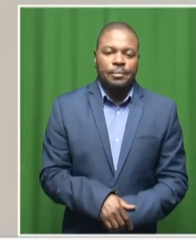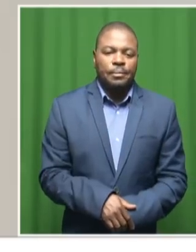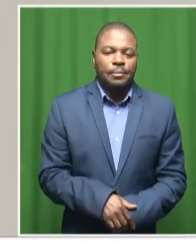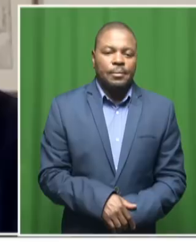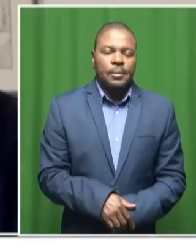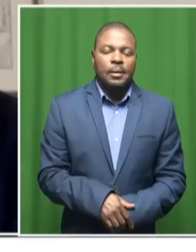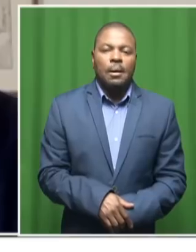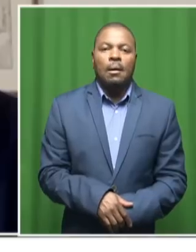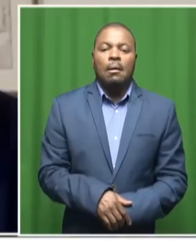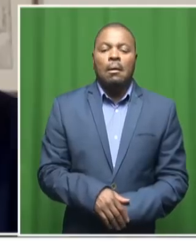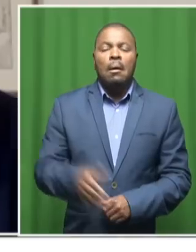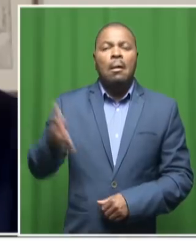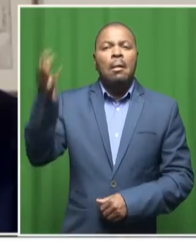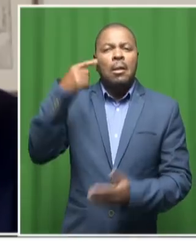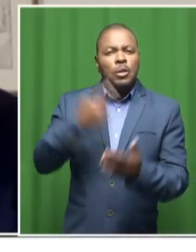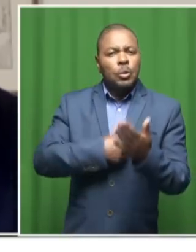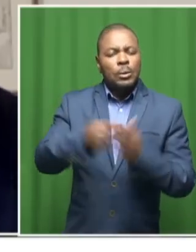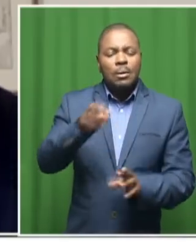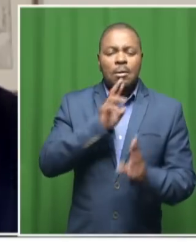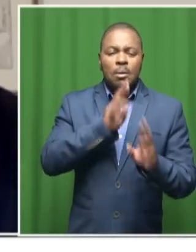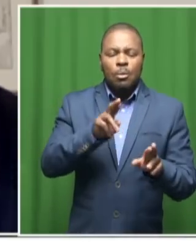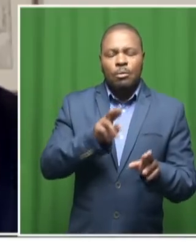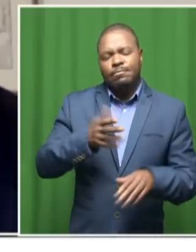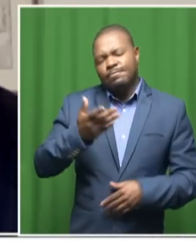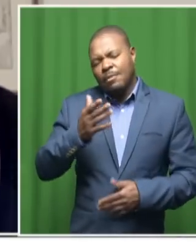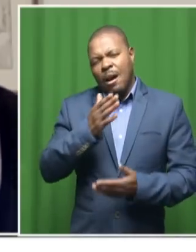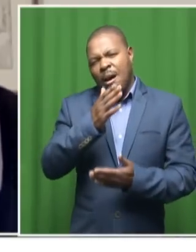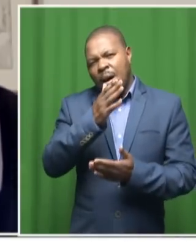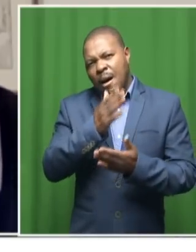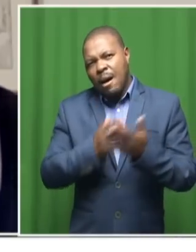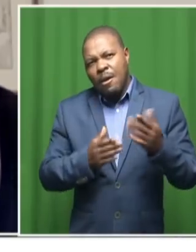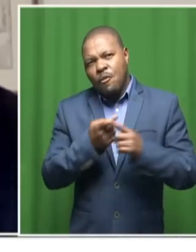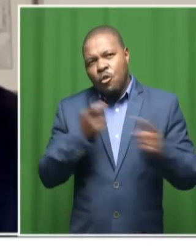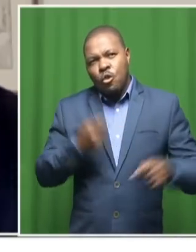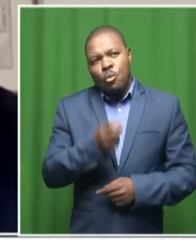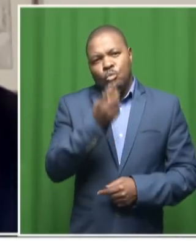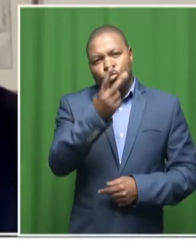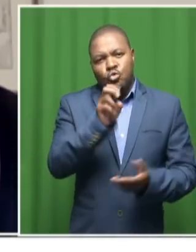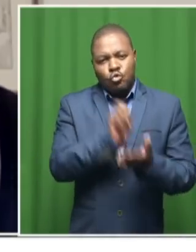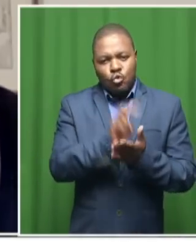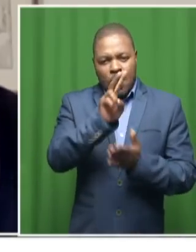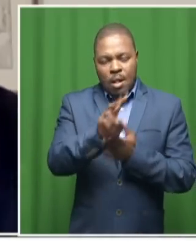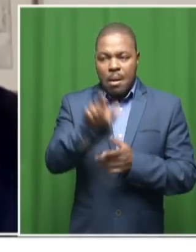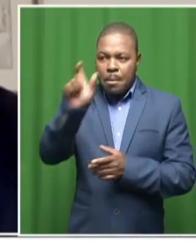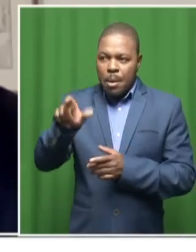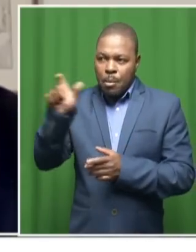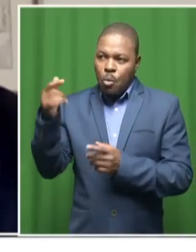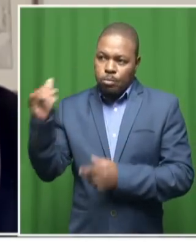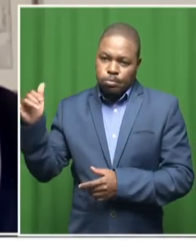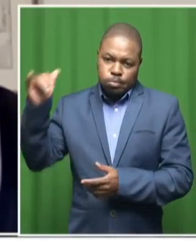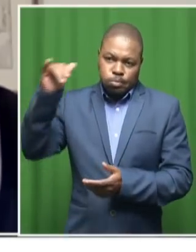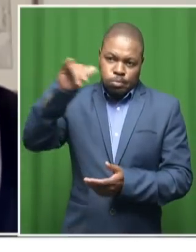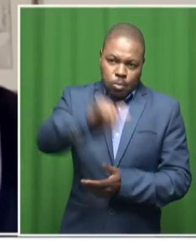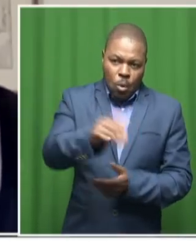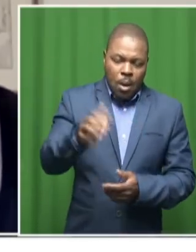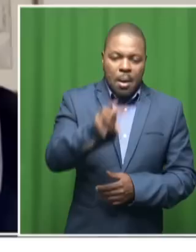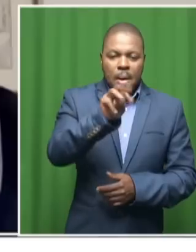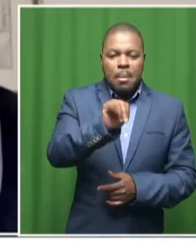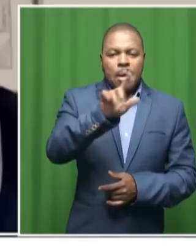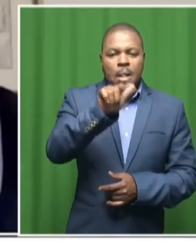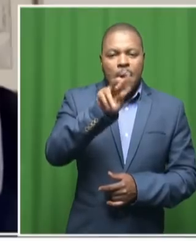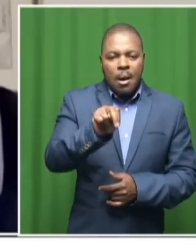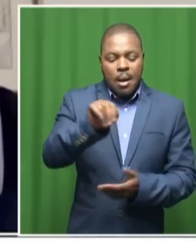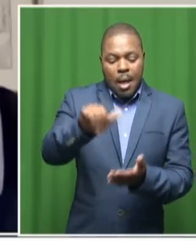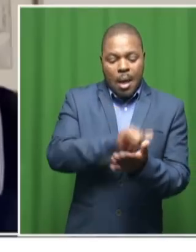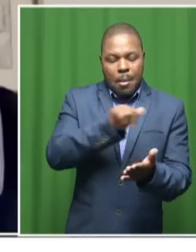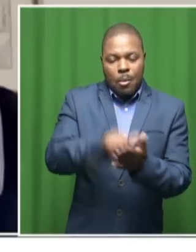And according to last week's reports, almost half of the 212 passengers who arrived at Milan airport from China